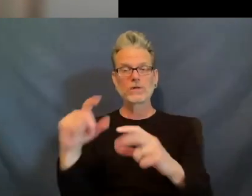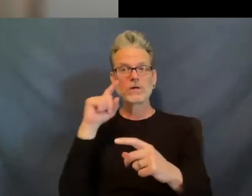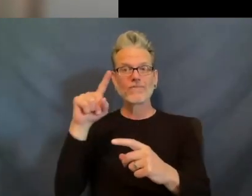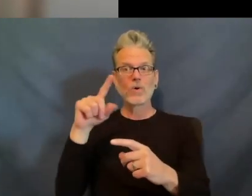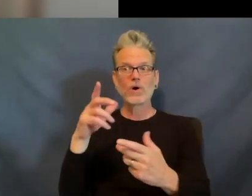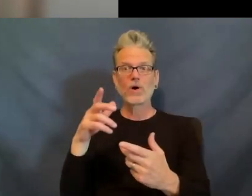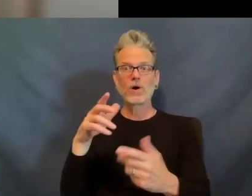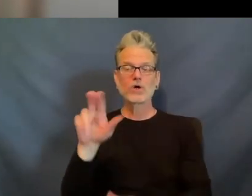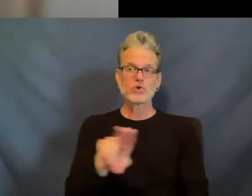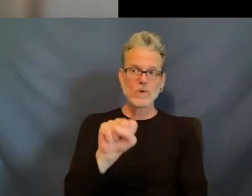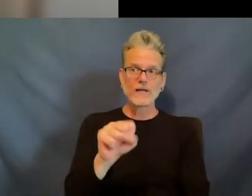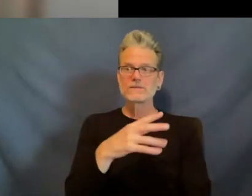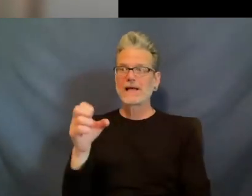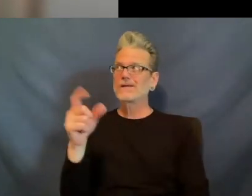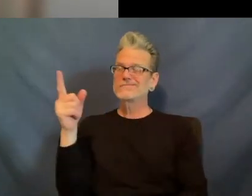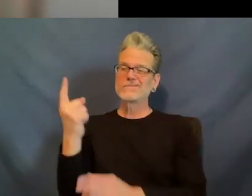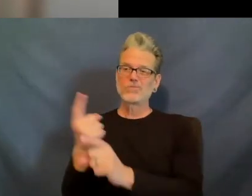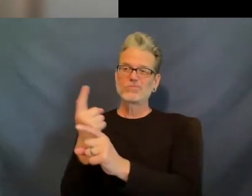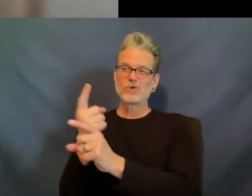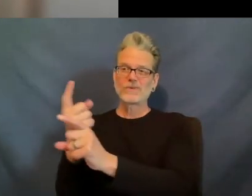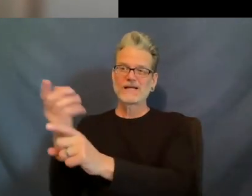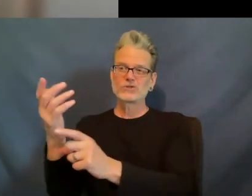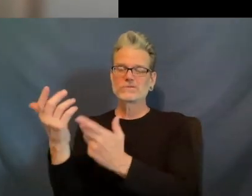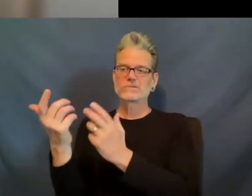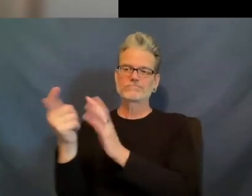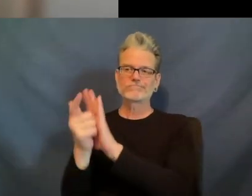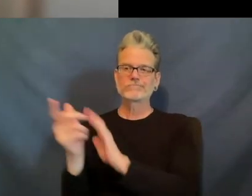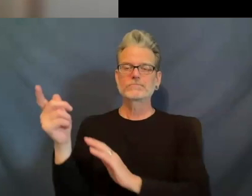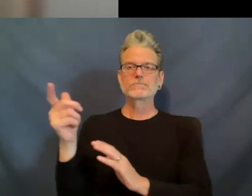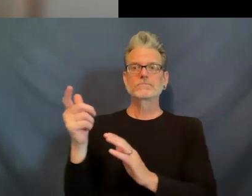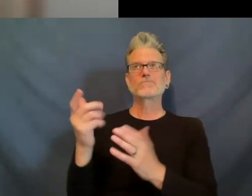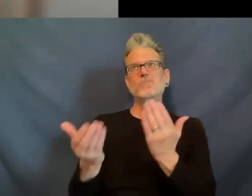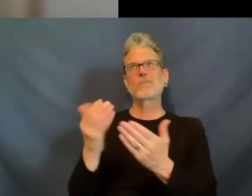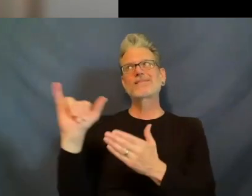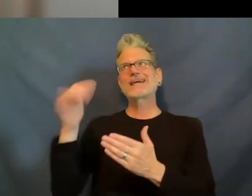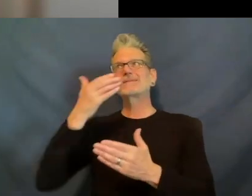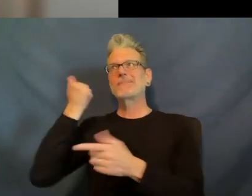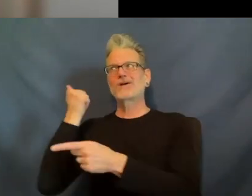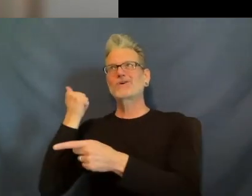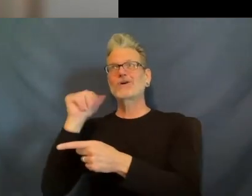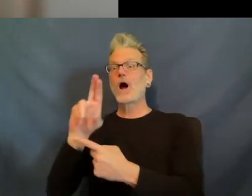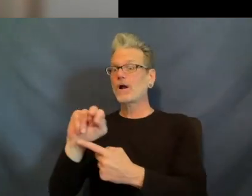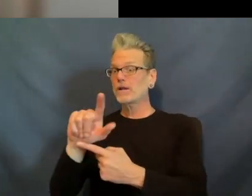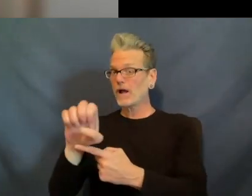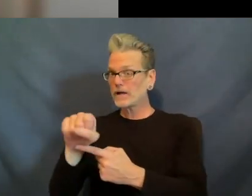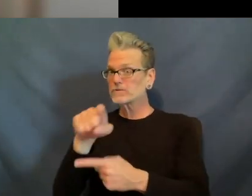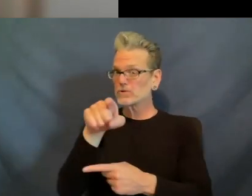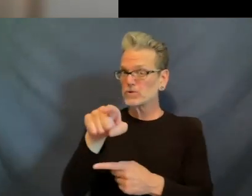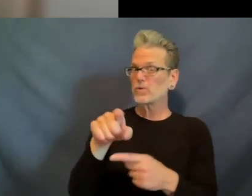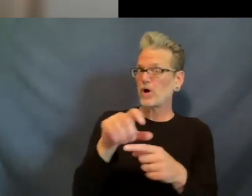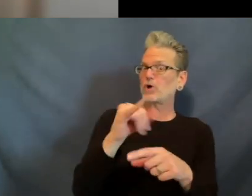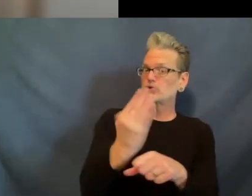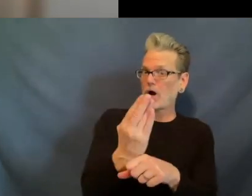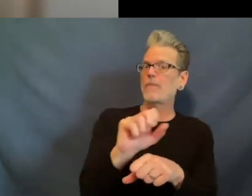Related Appropriations is probably the more appropriate one, unless you are in fact a job training,